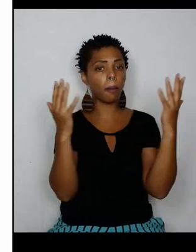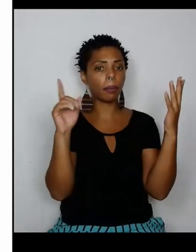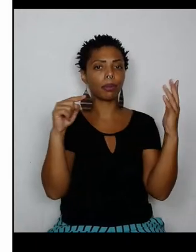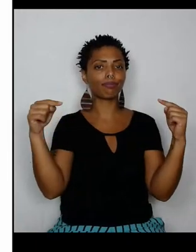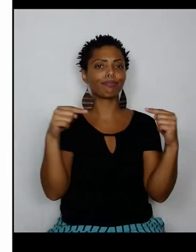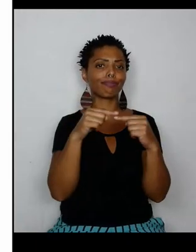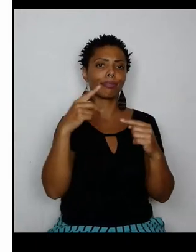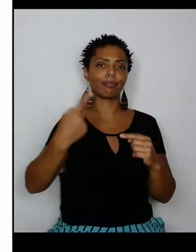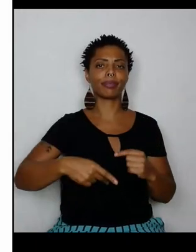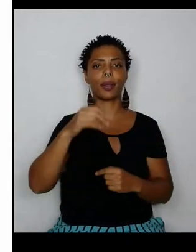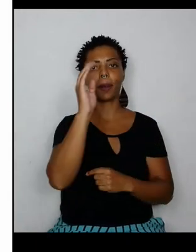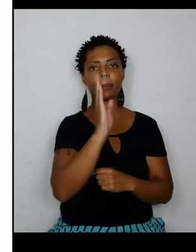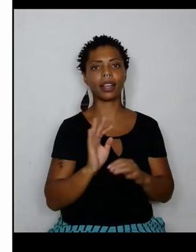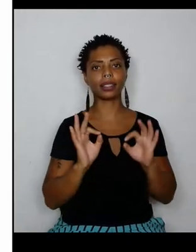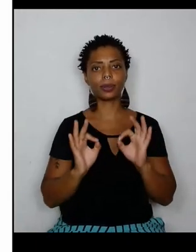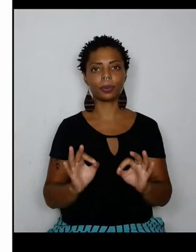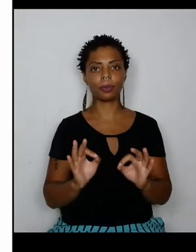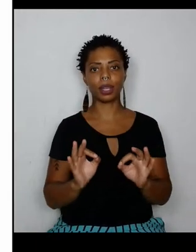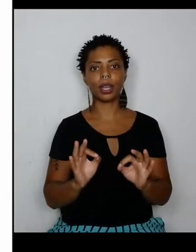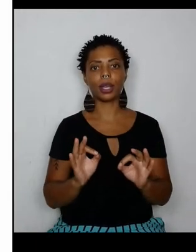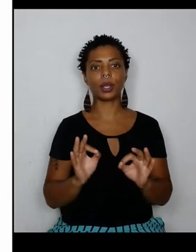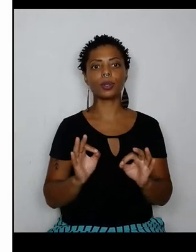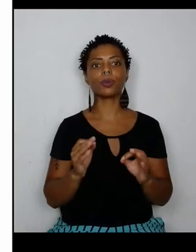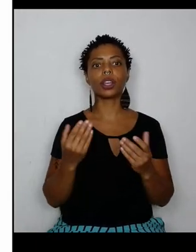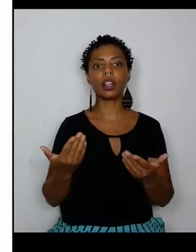typically brazilian palm trees